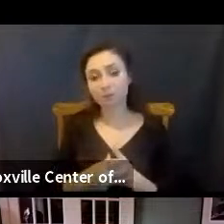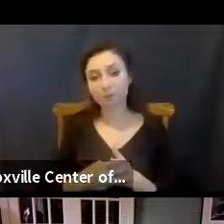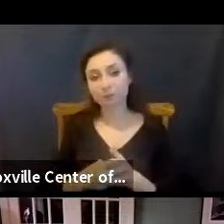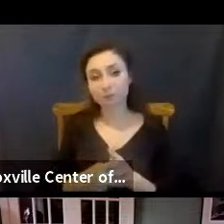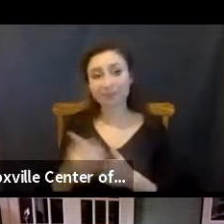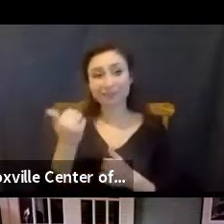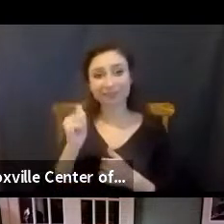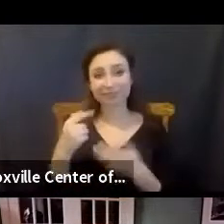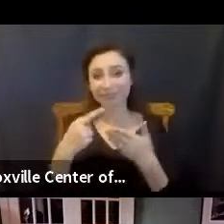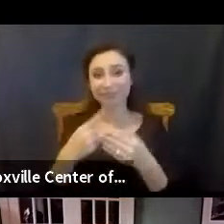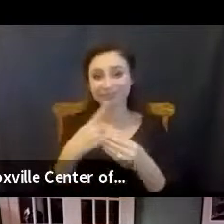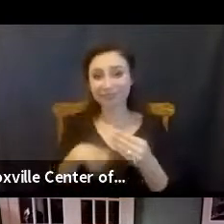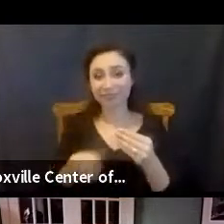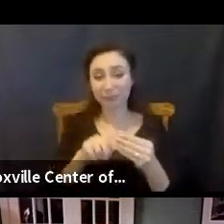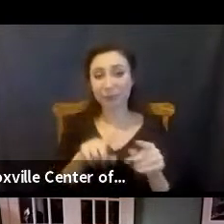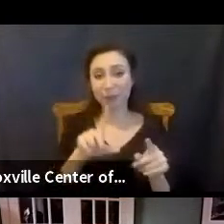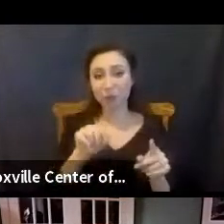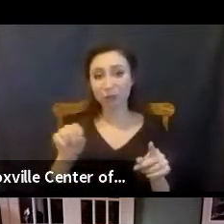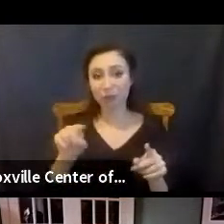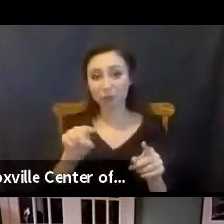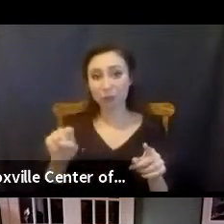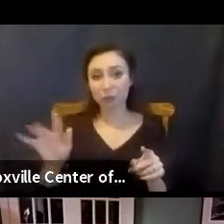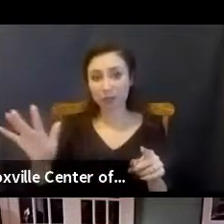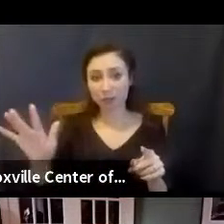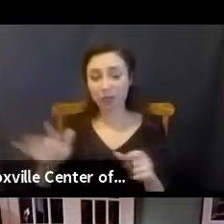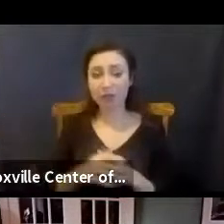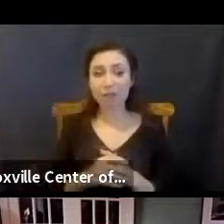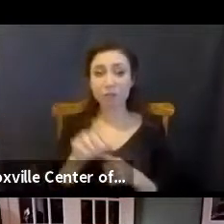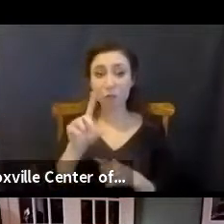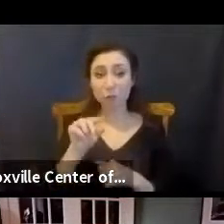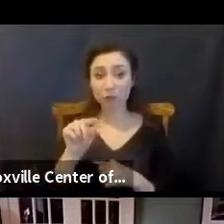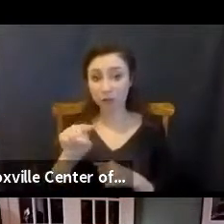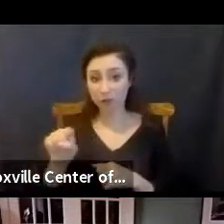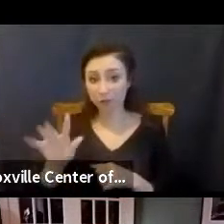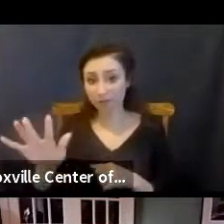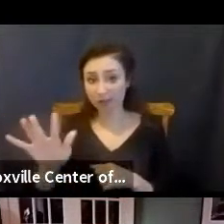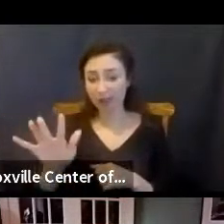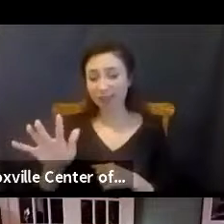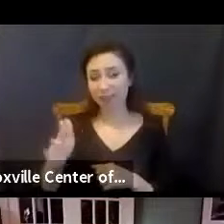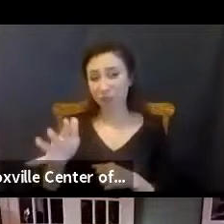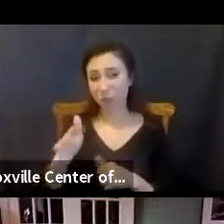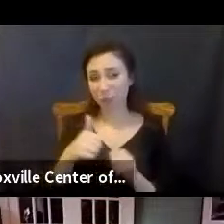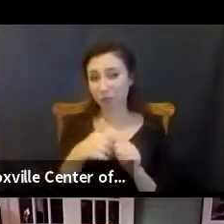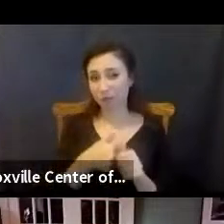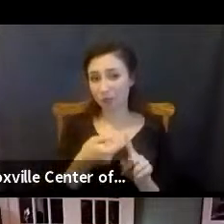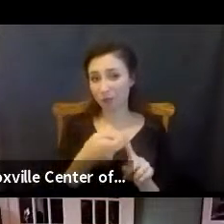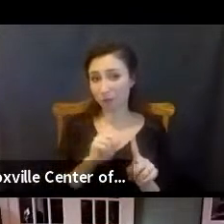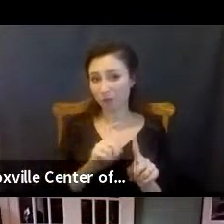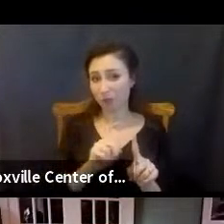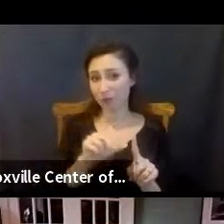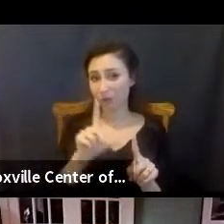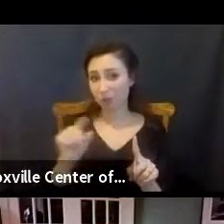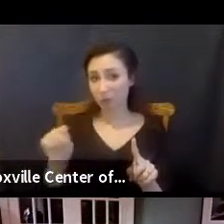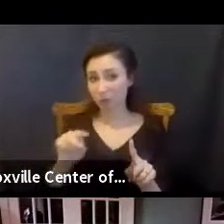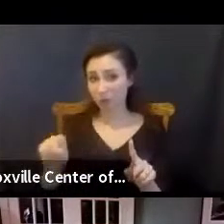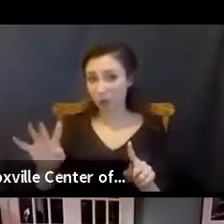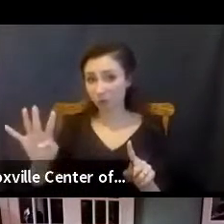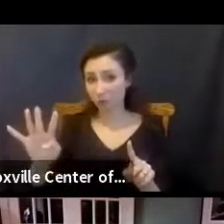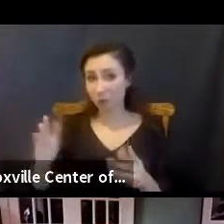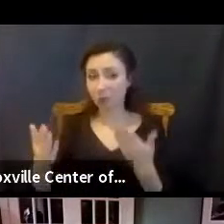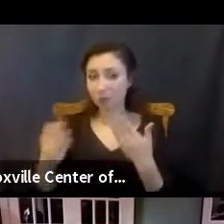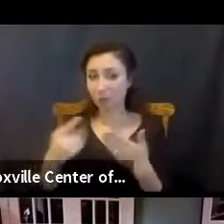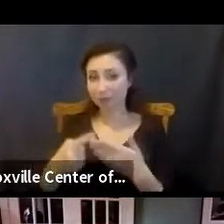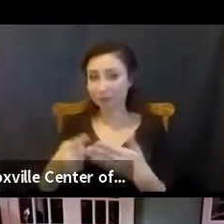Any discussion on 2020-5? 2020-5 sort of falls from 2020-4, so we may have discussed